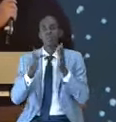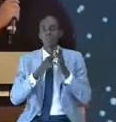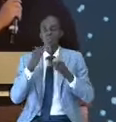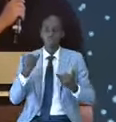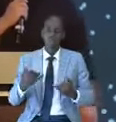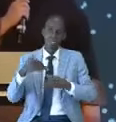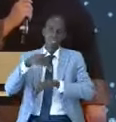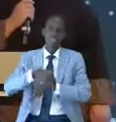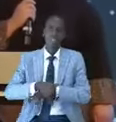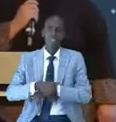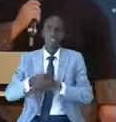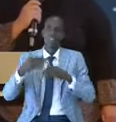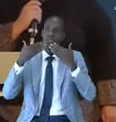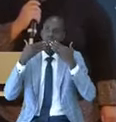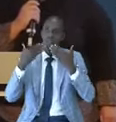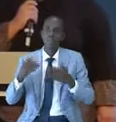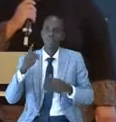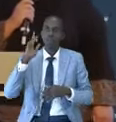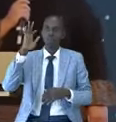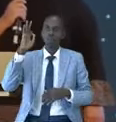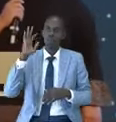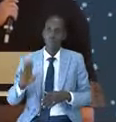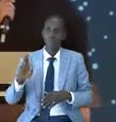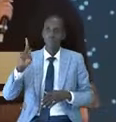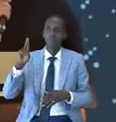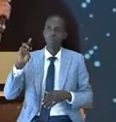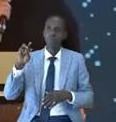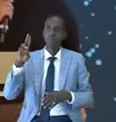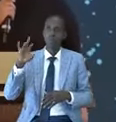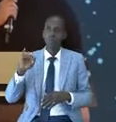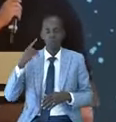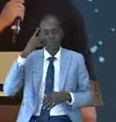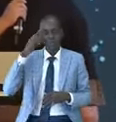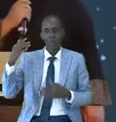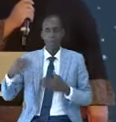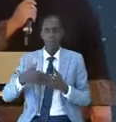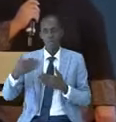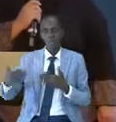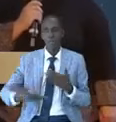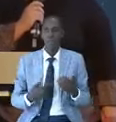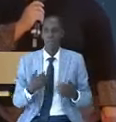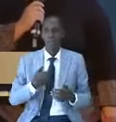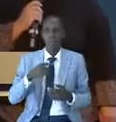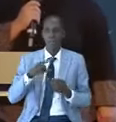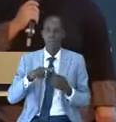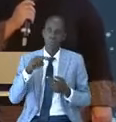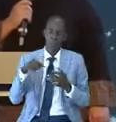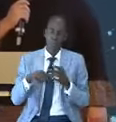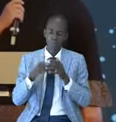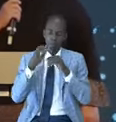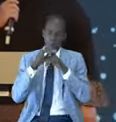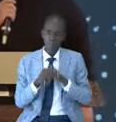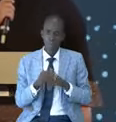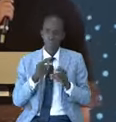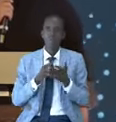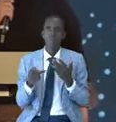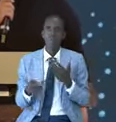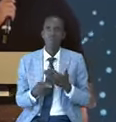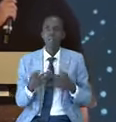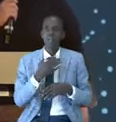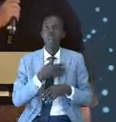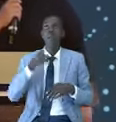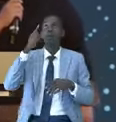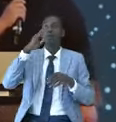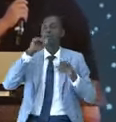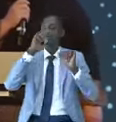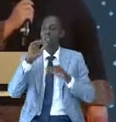tonight. Thank you, Pastor Dr. Kumuyi, for inviting me to lead worship, and may God bless